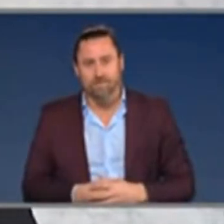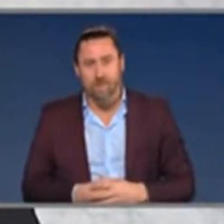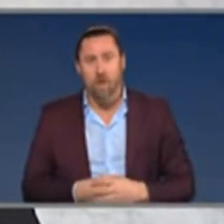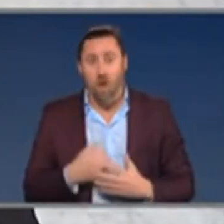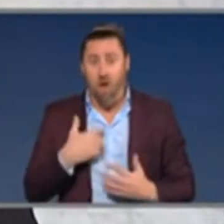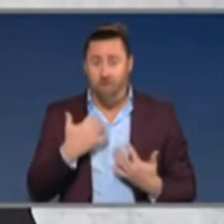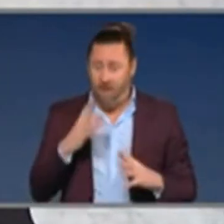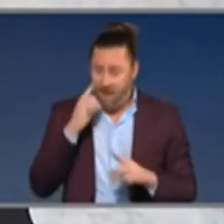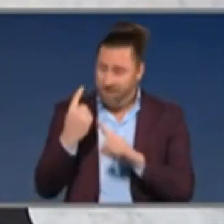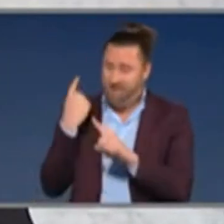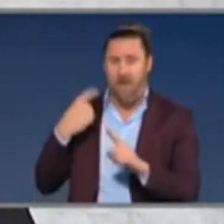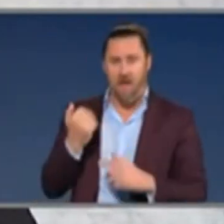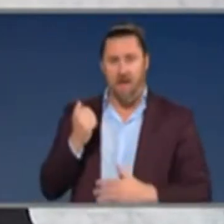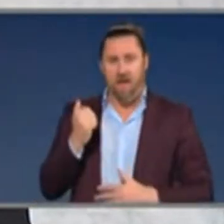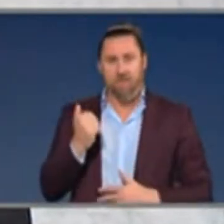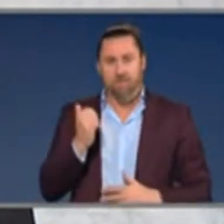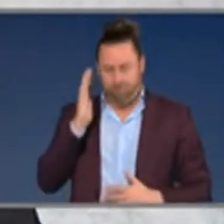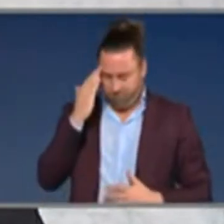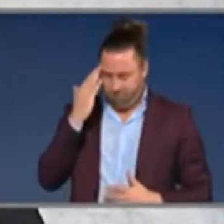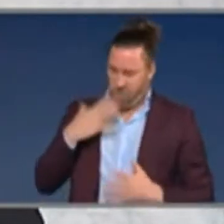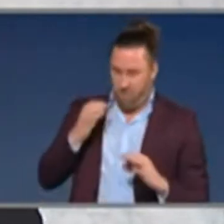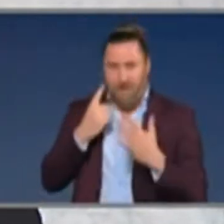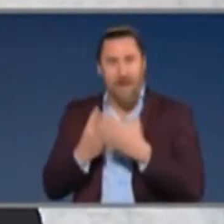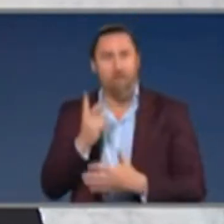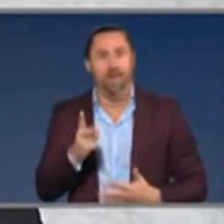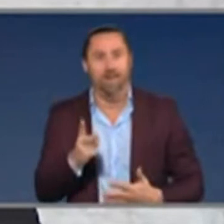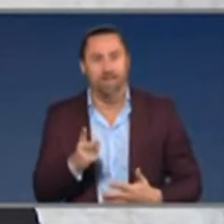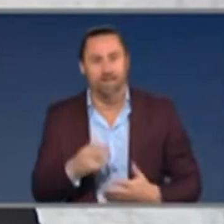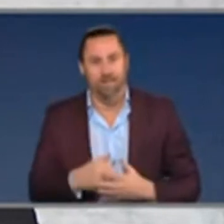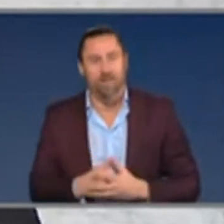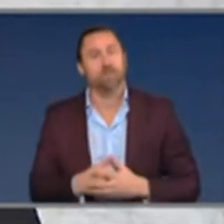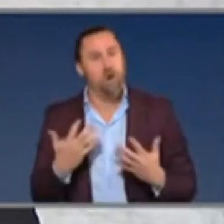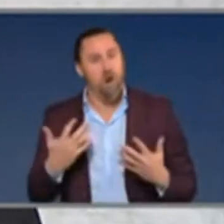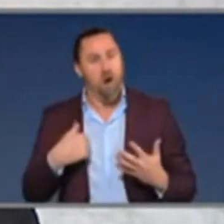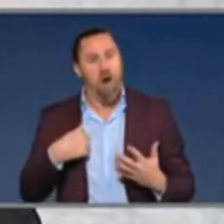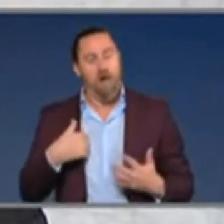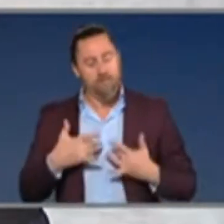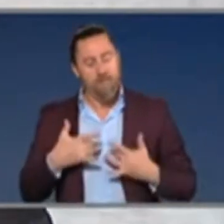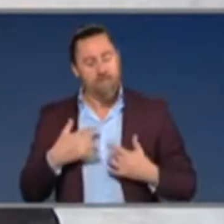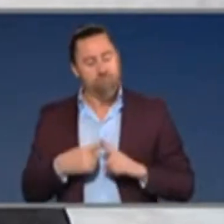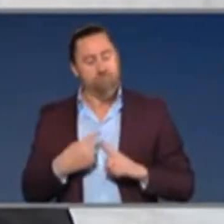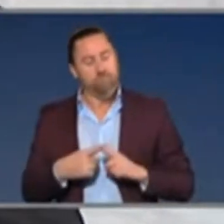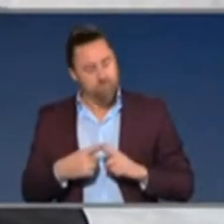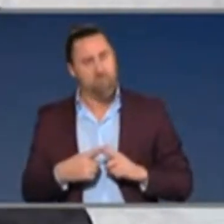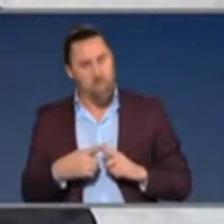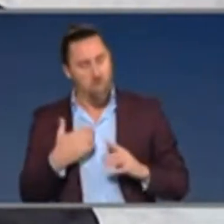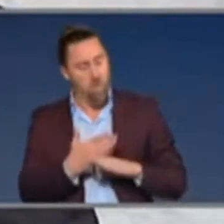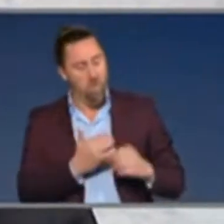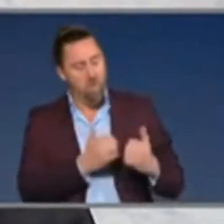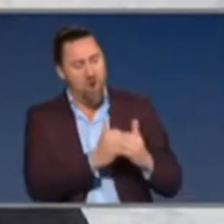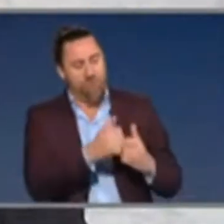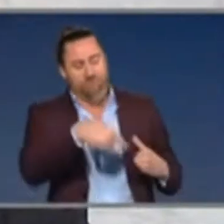that bitter experience of my predecessors and my own. And so I take comfort in the fact that we've got a partnership now